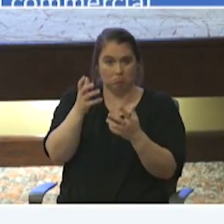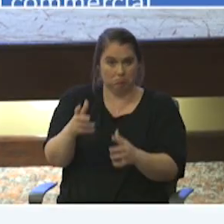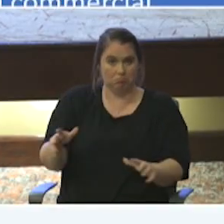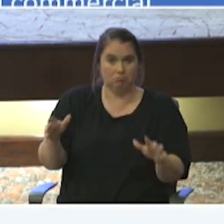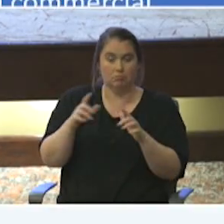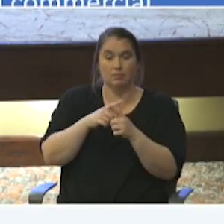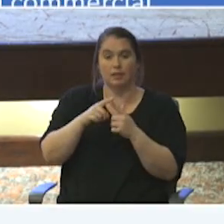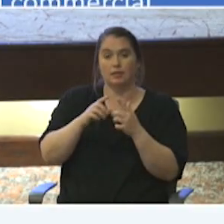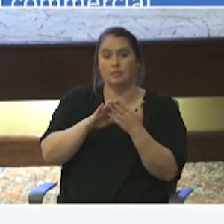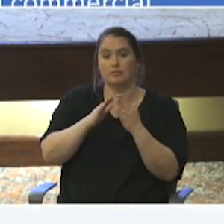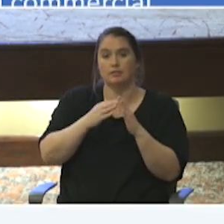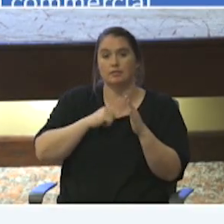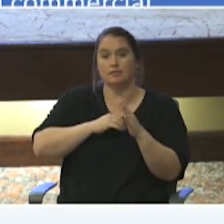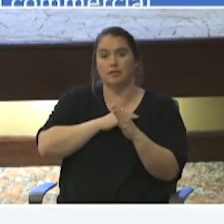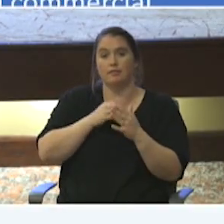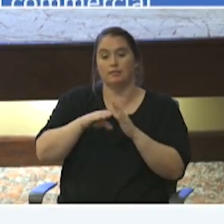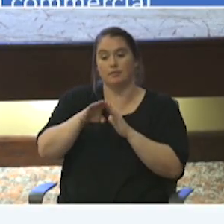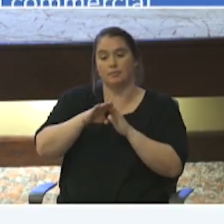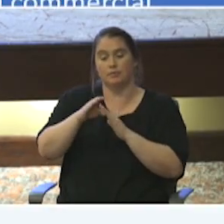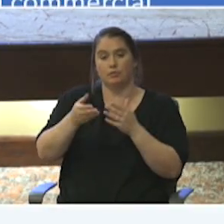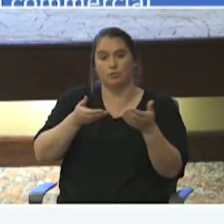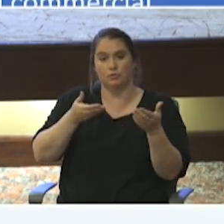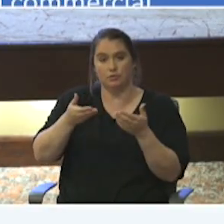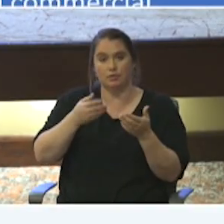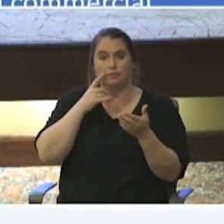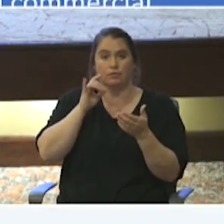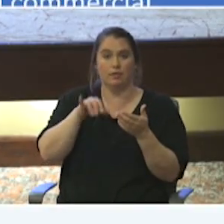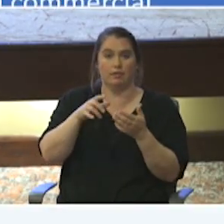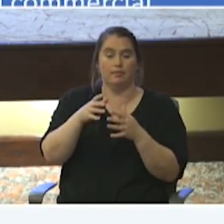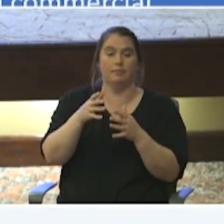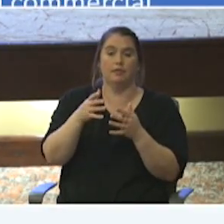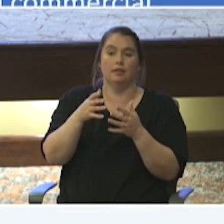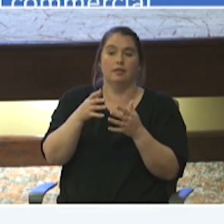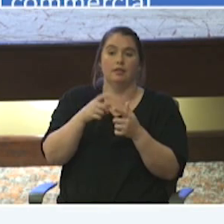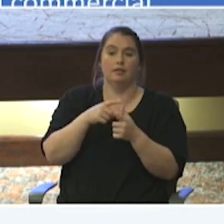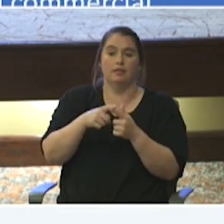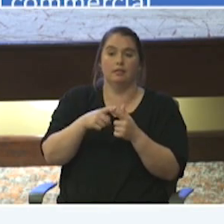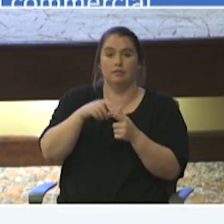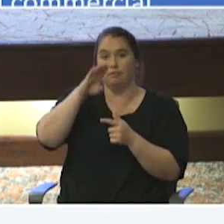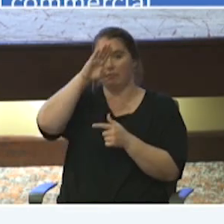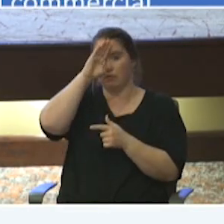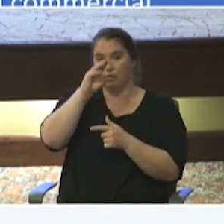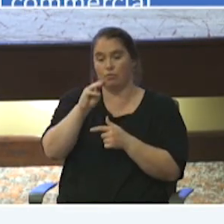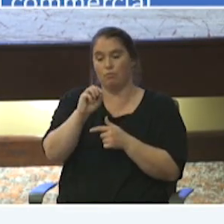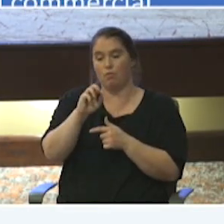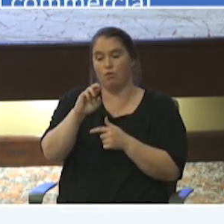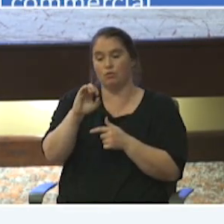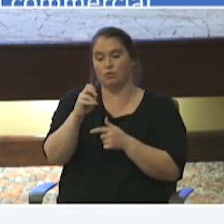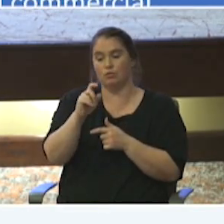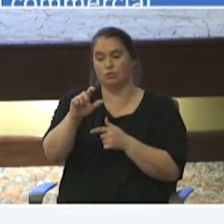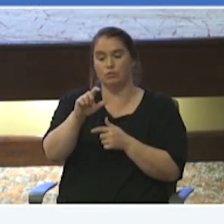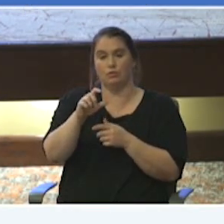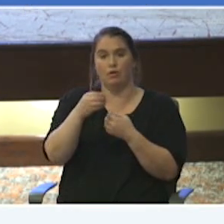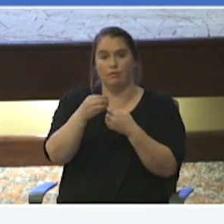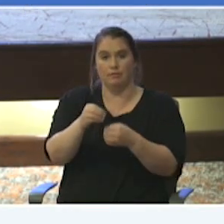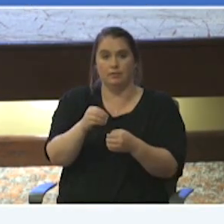city staff, development services staff, and then fire marshal's office worked with them closely.